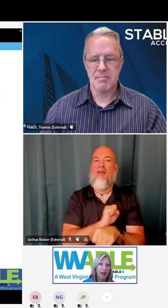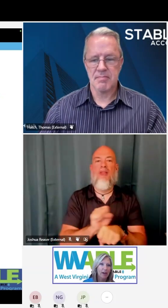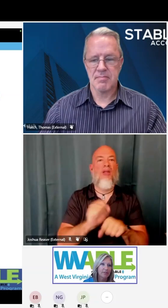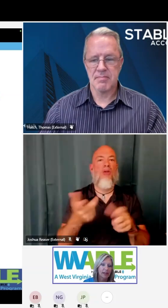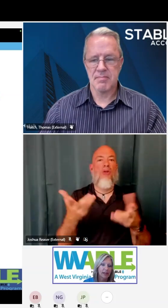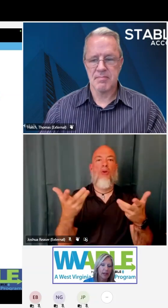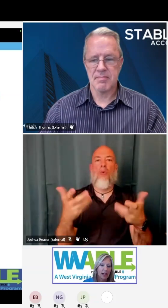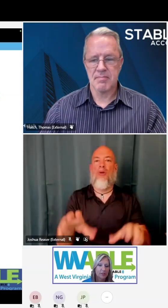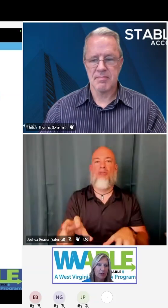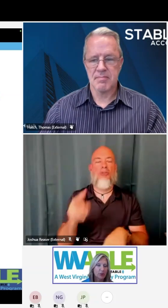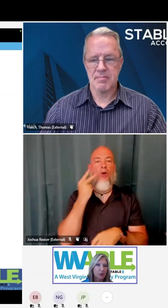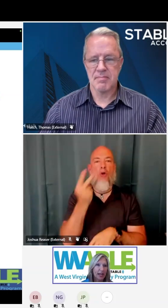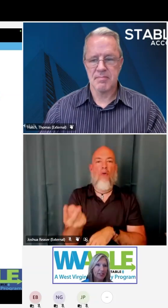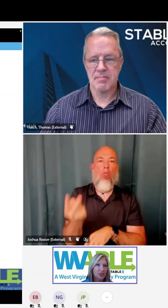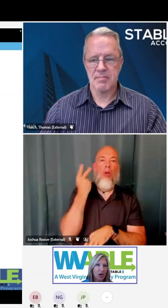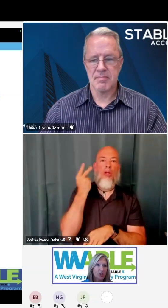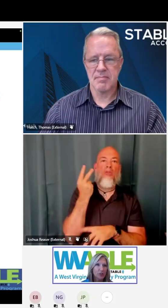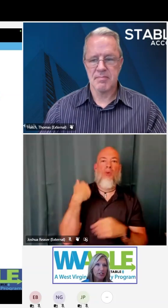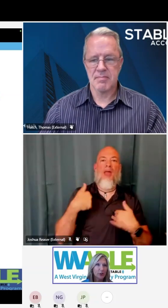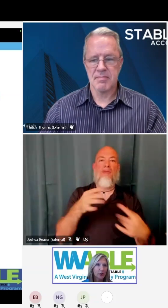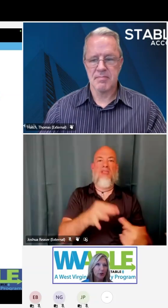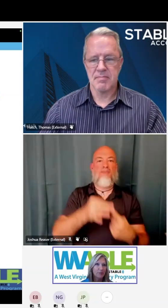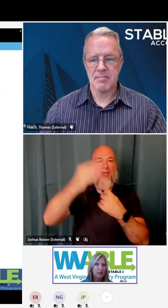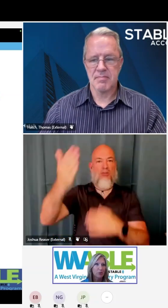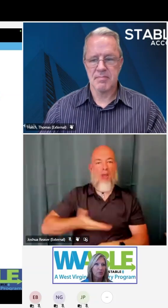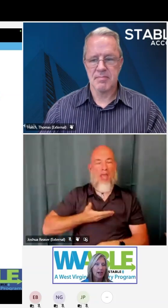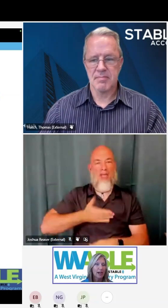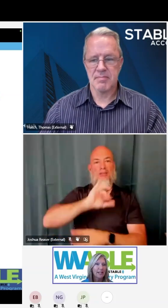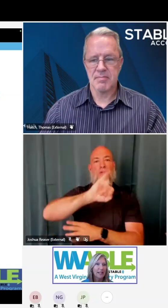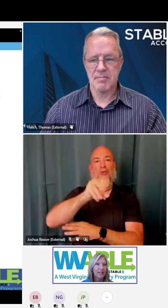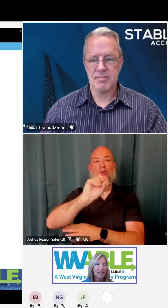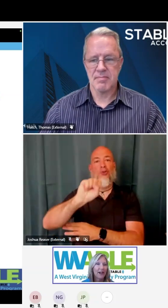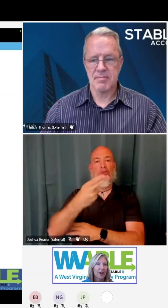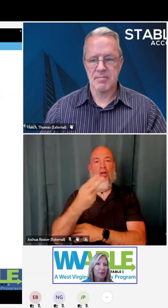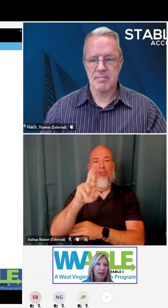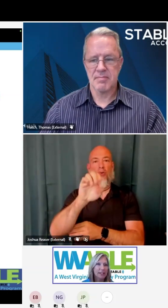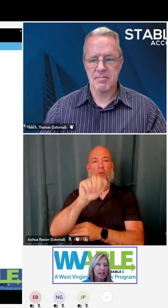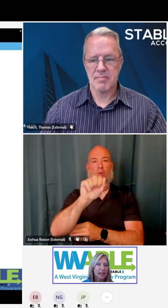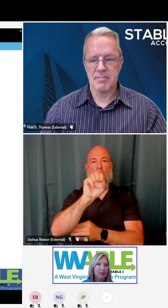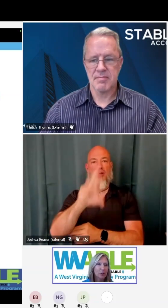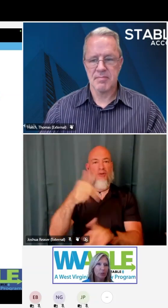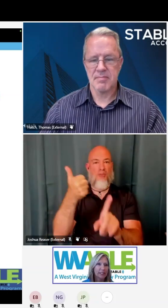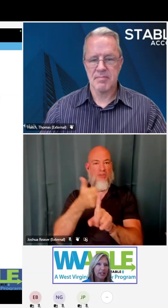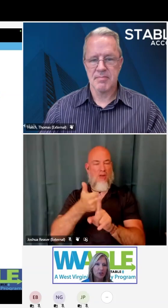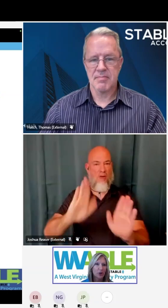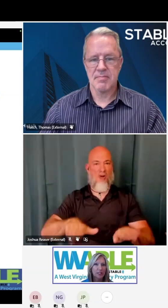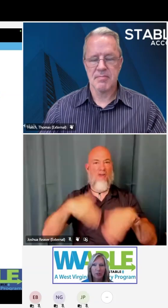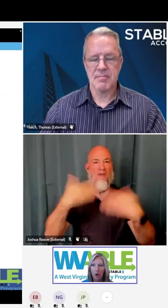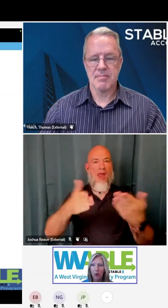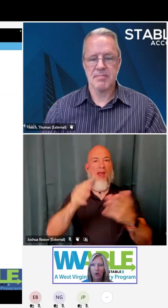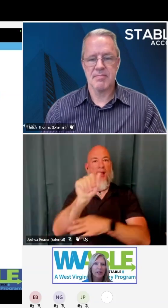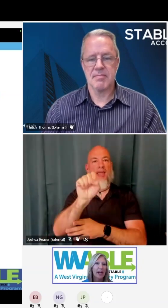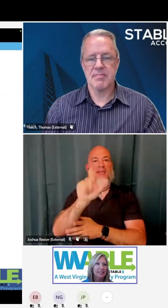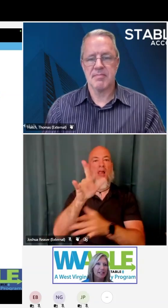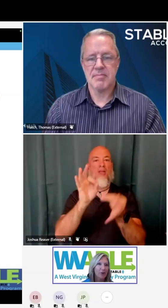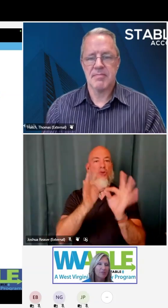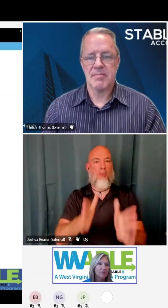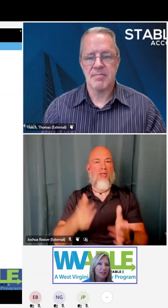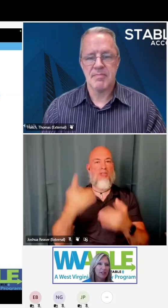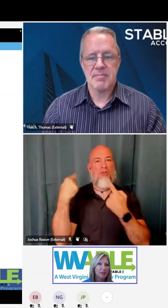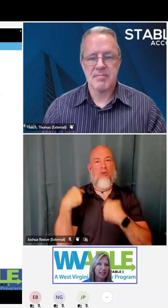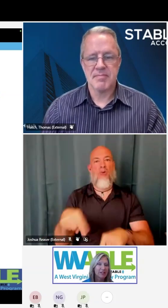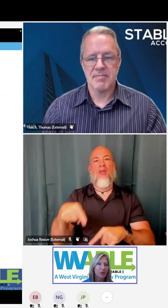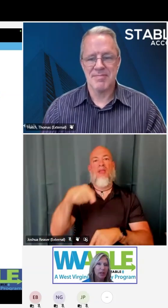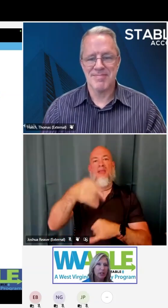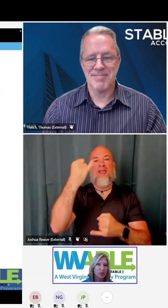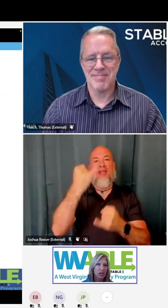the fact that we have a special guest, Josh Reeser, who has been providing ASL interpretation during this whole last hour